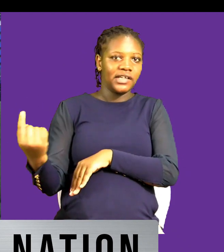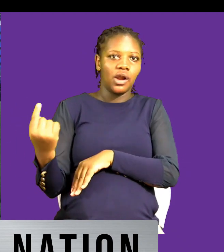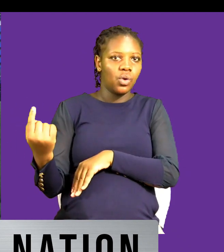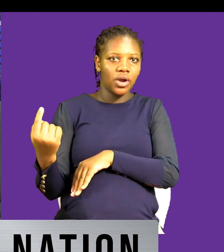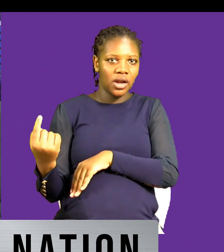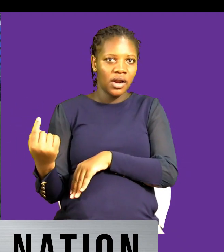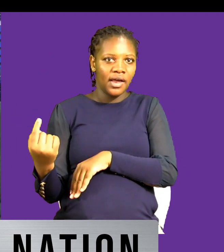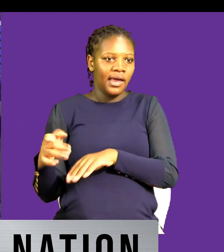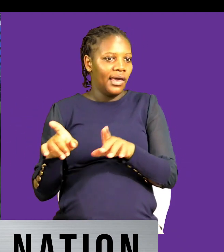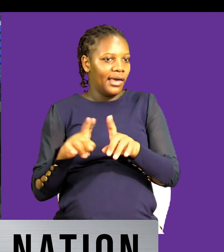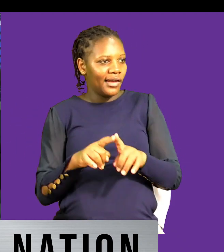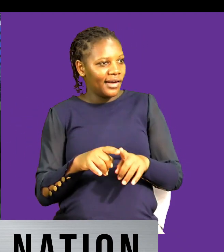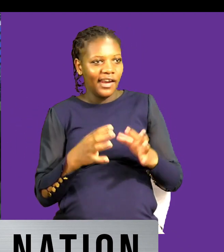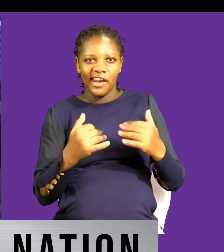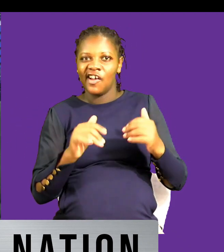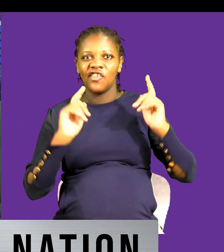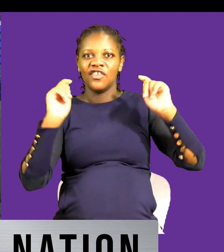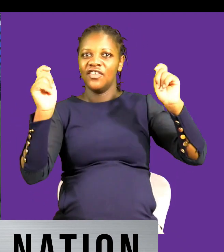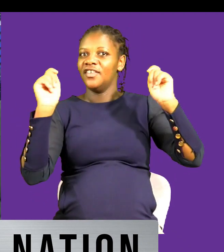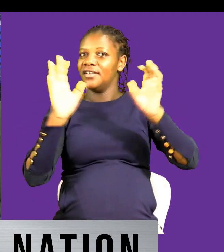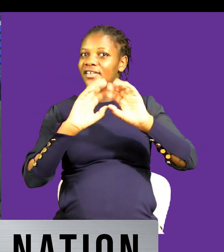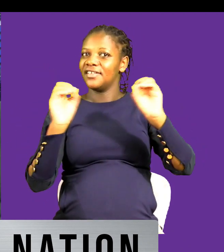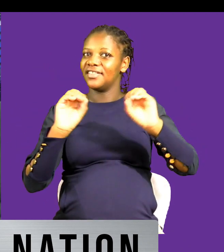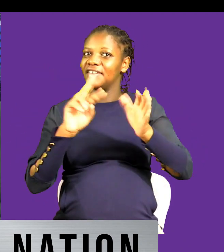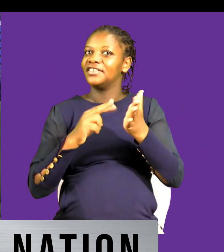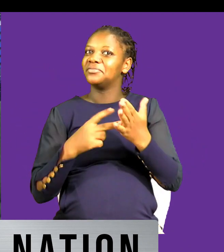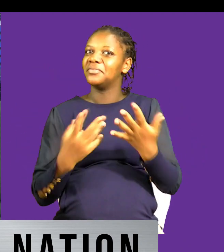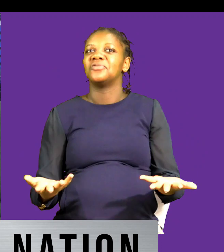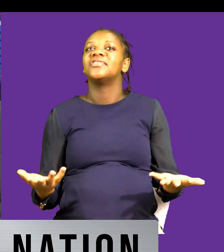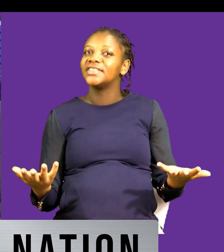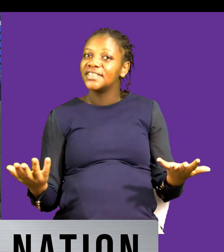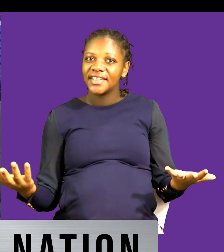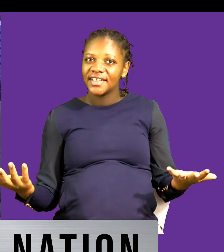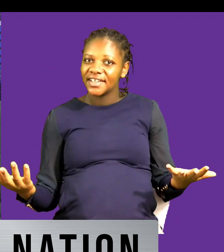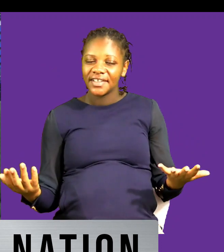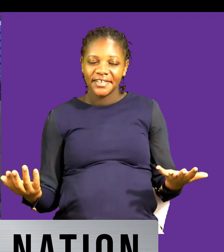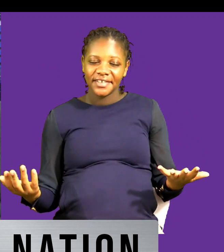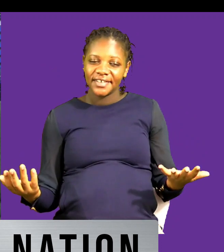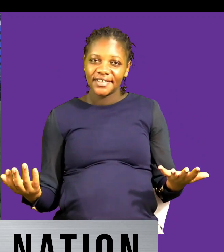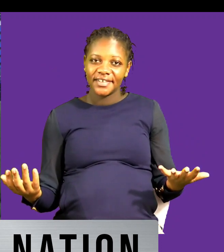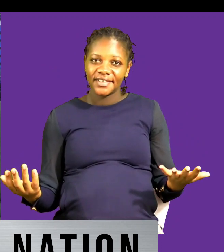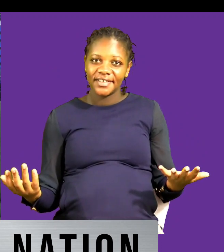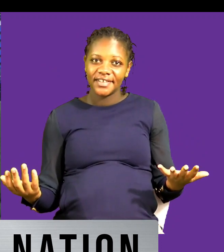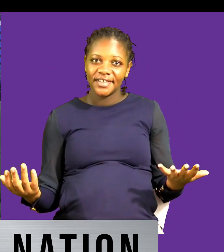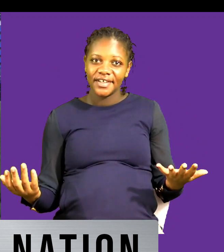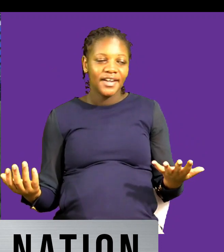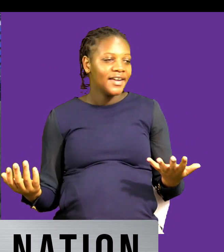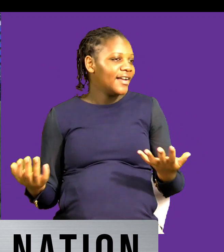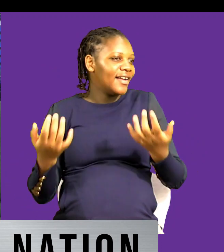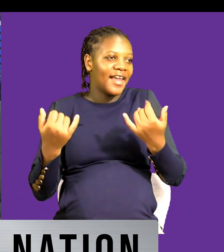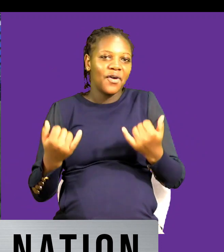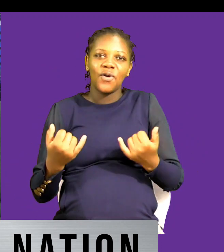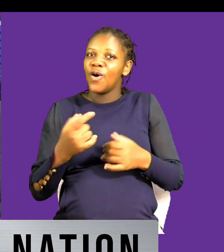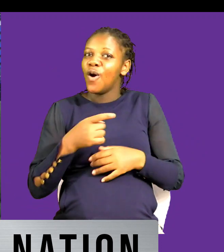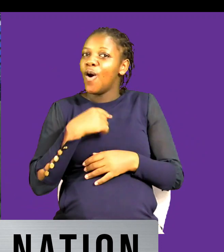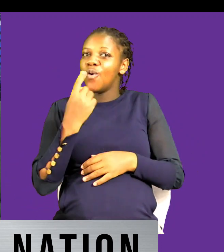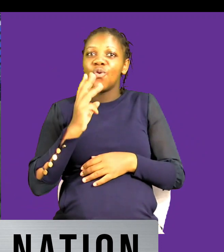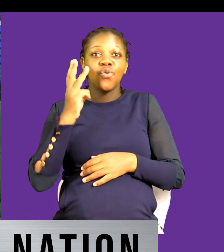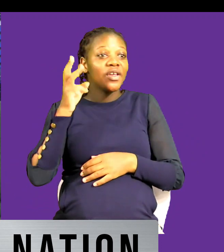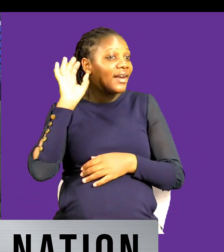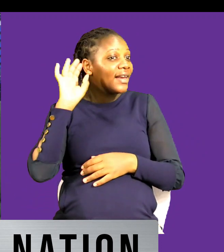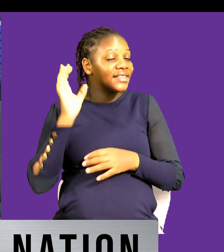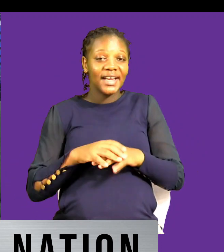yes, English is fluid. Yeah. What I mean, who will listen? Who will listen? Because